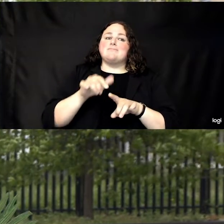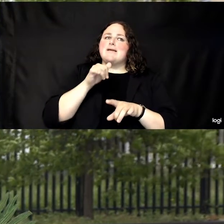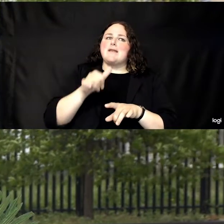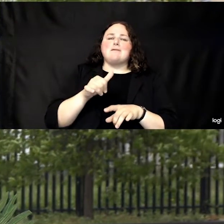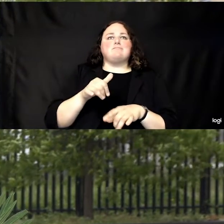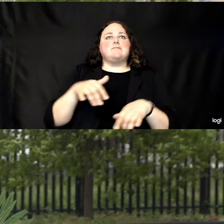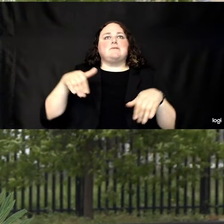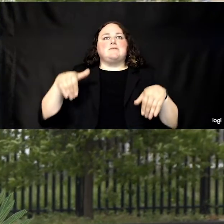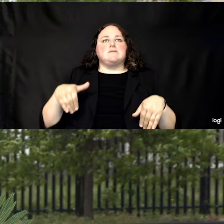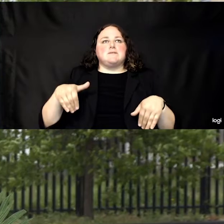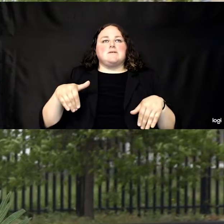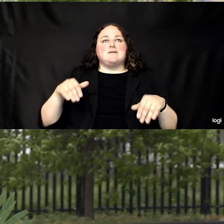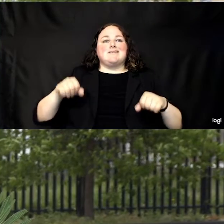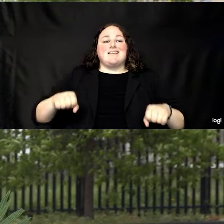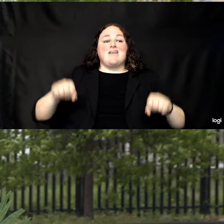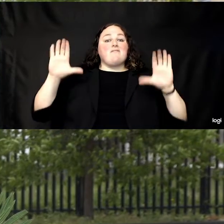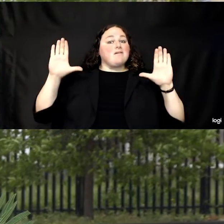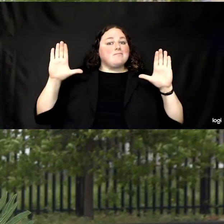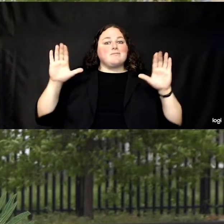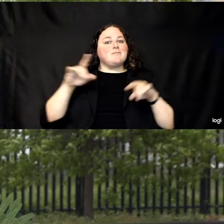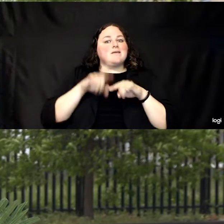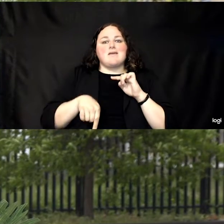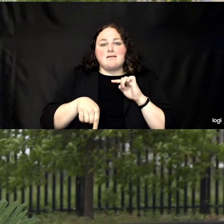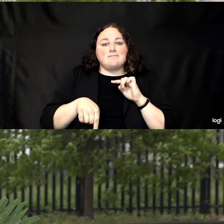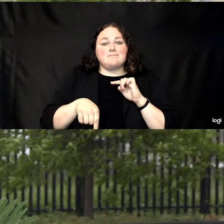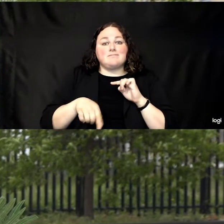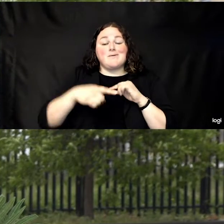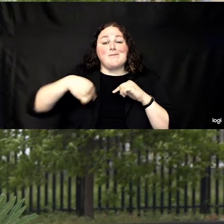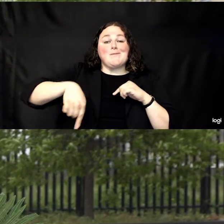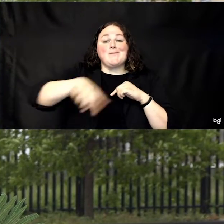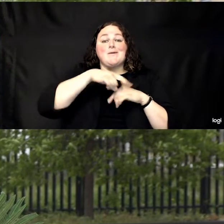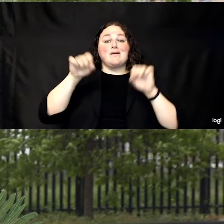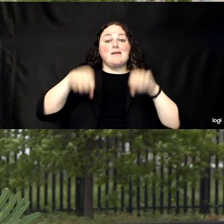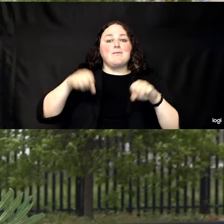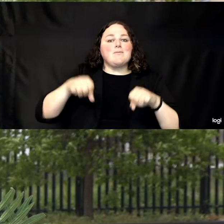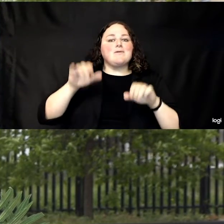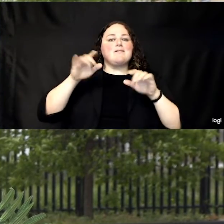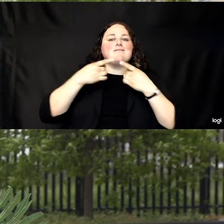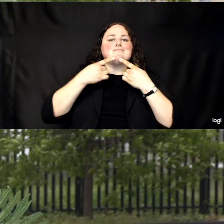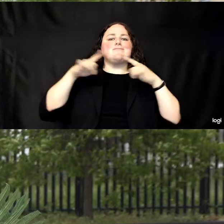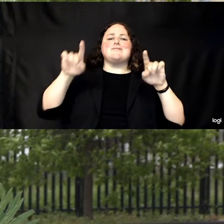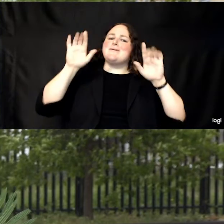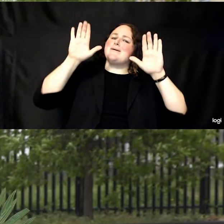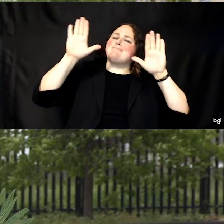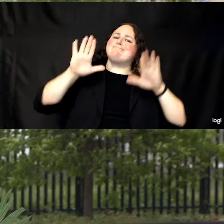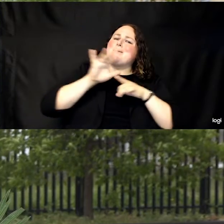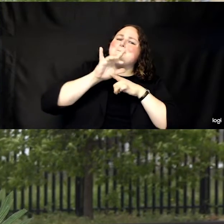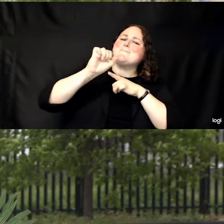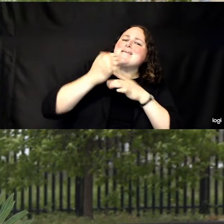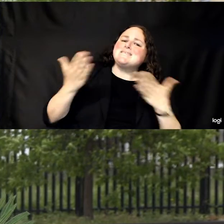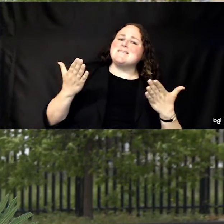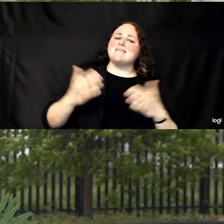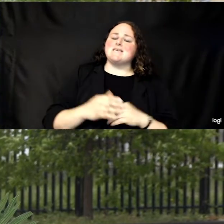to us. We must not let it defeat us. We are all capable of achieving amazing things in life. Strength